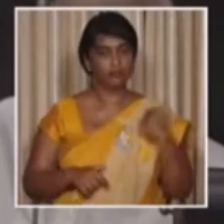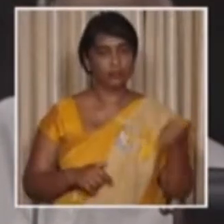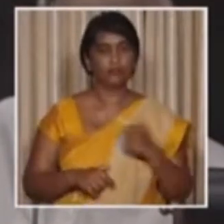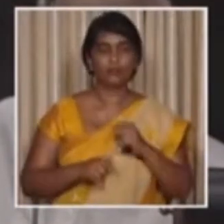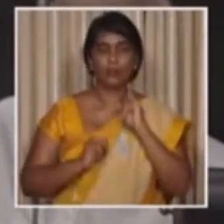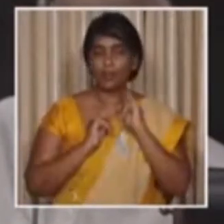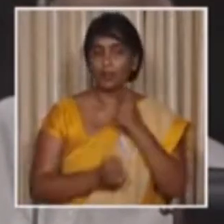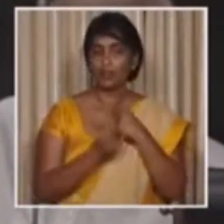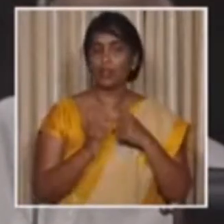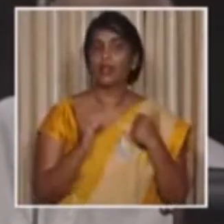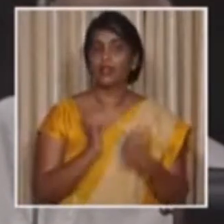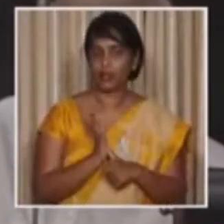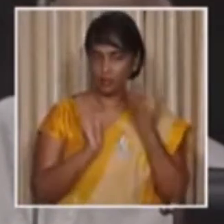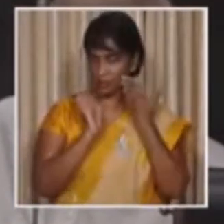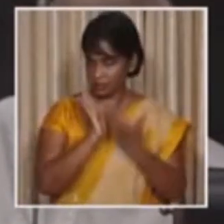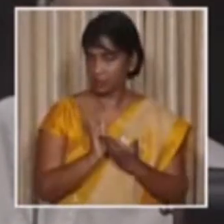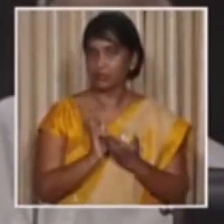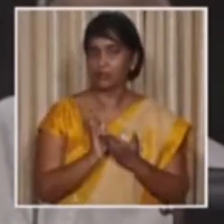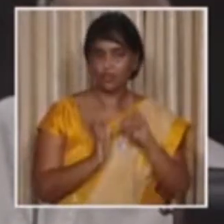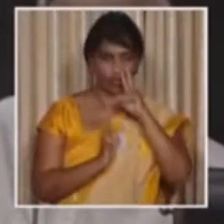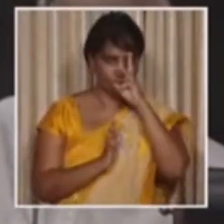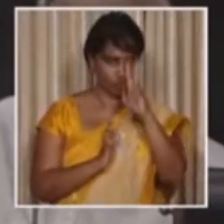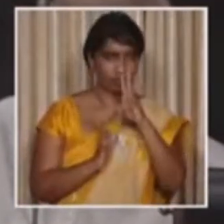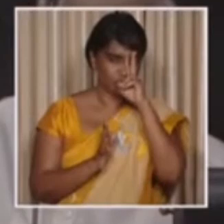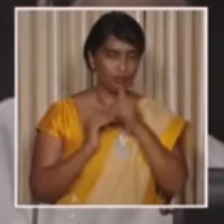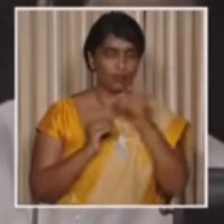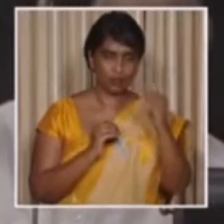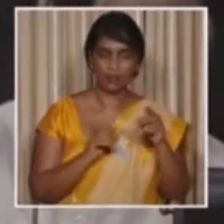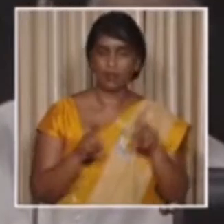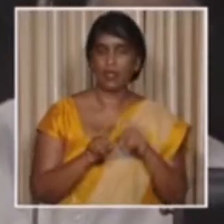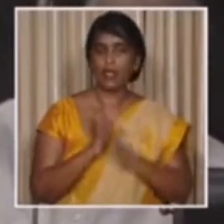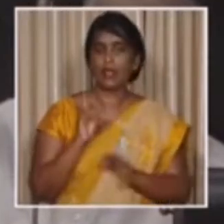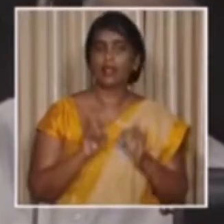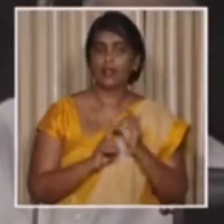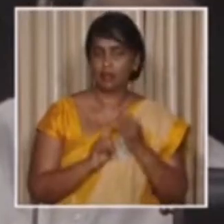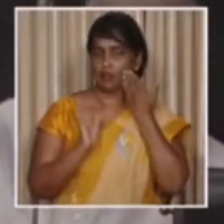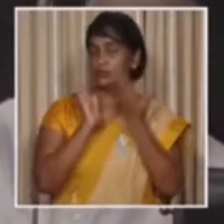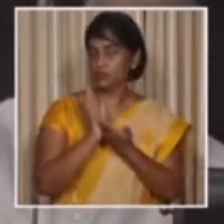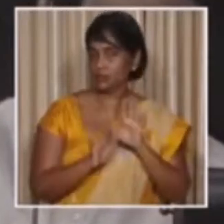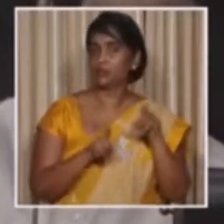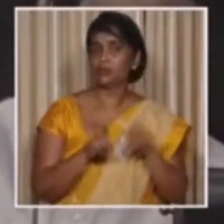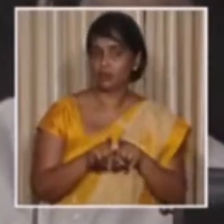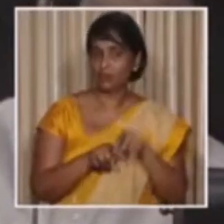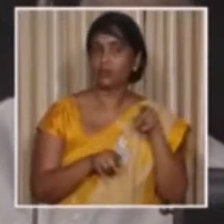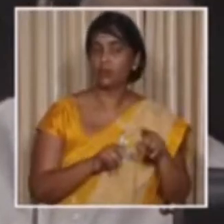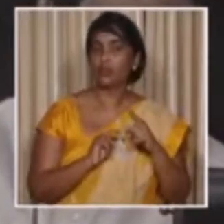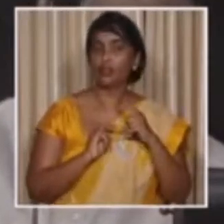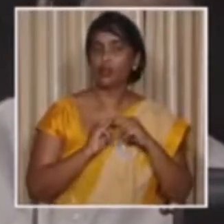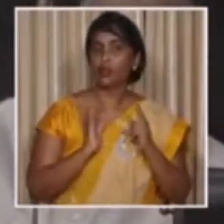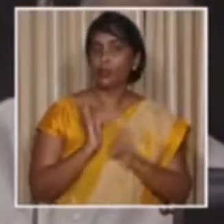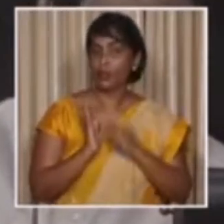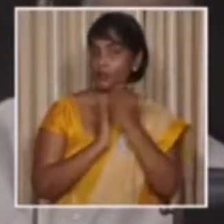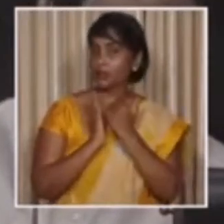within 2 weeks or so, the minister will present it. And you all ensure that it conforms to the UN Charter, the UN resolution also.